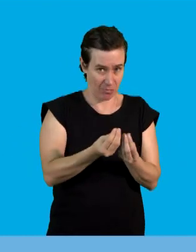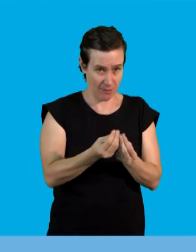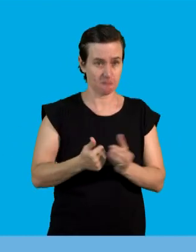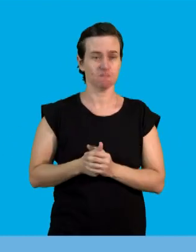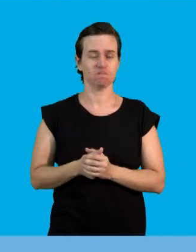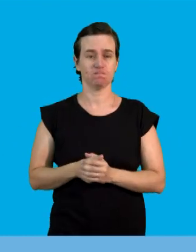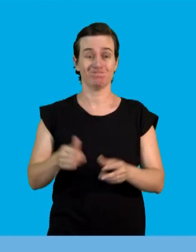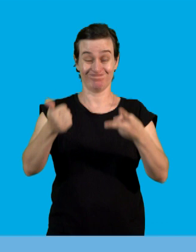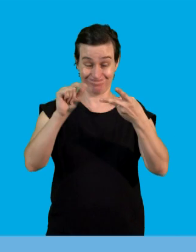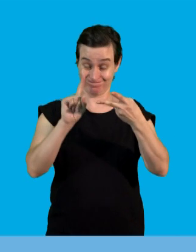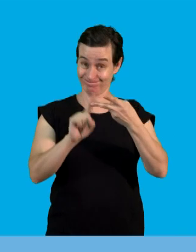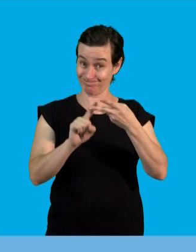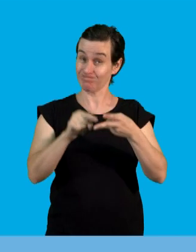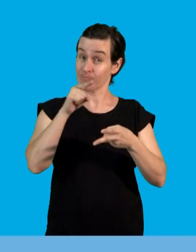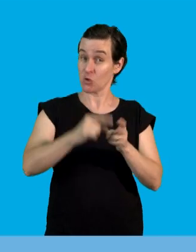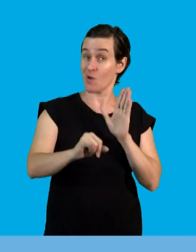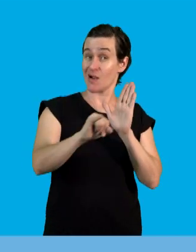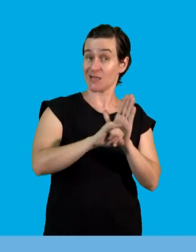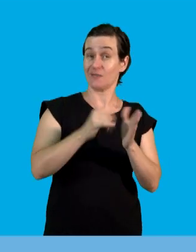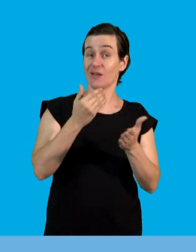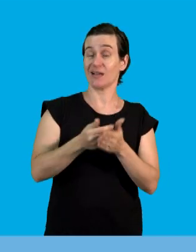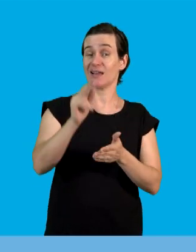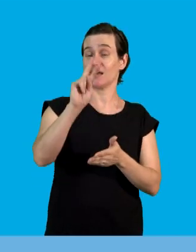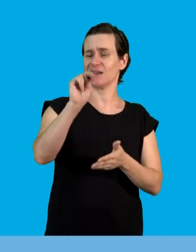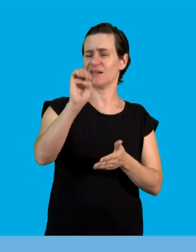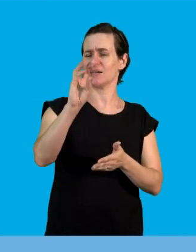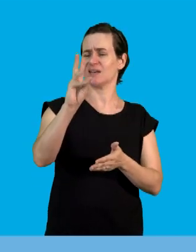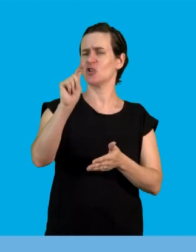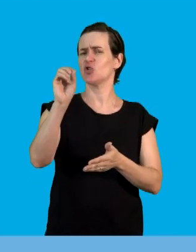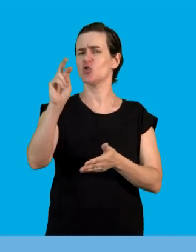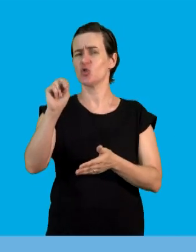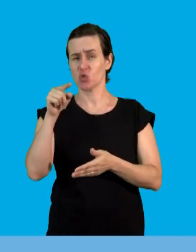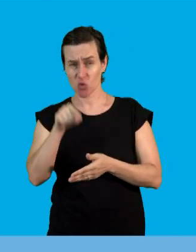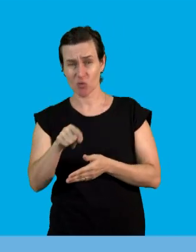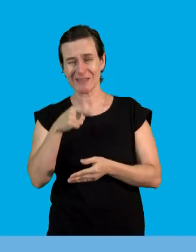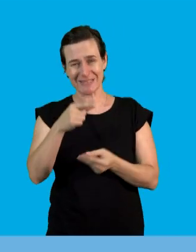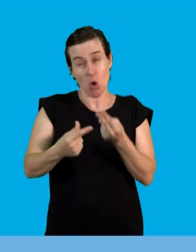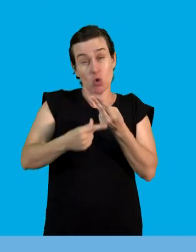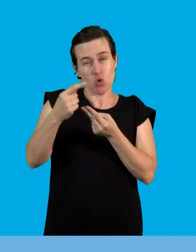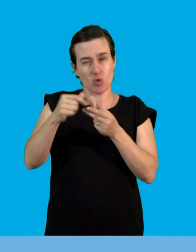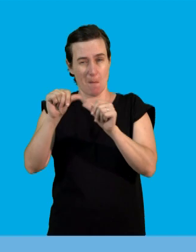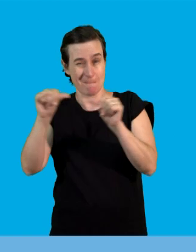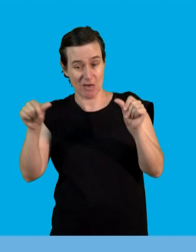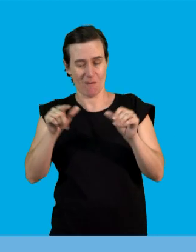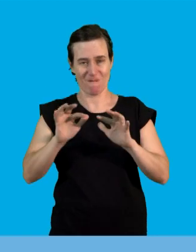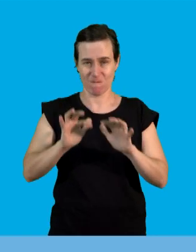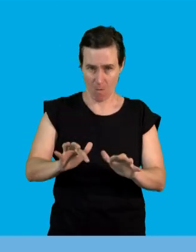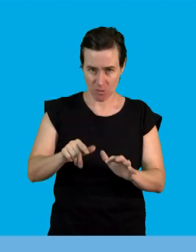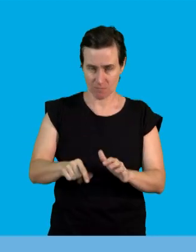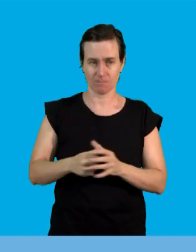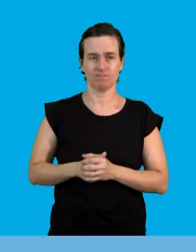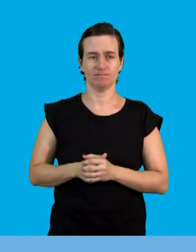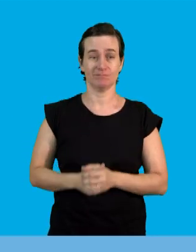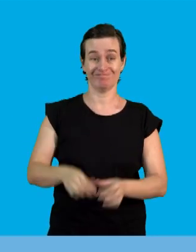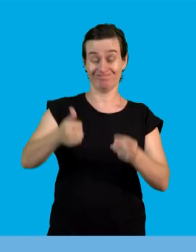object. Also, by the end of the lesson, you should be able to identify the newtons or the newton as the unit of measure for